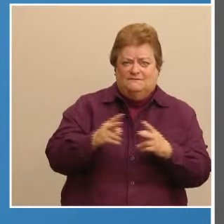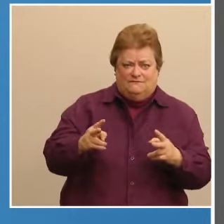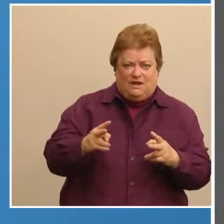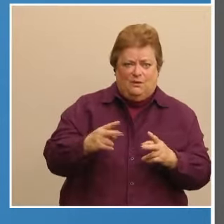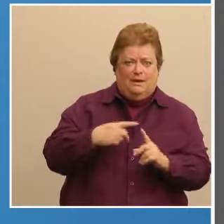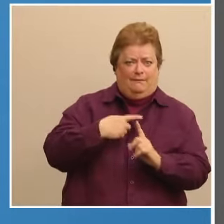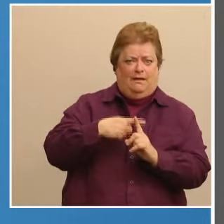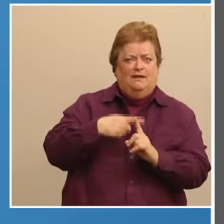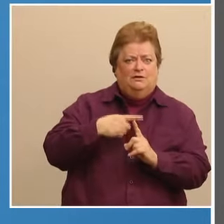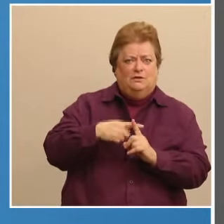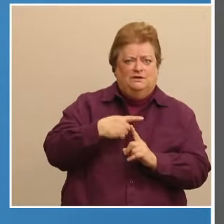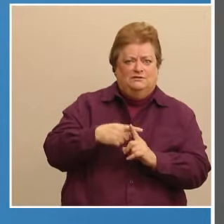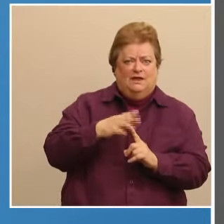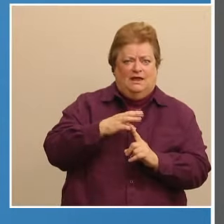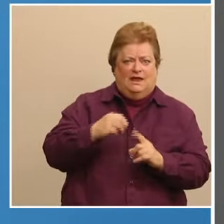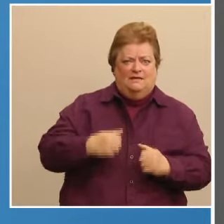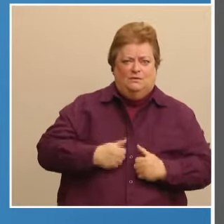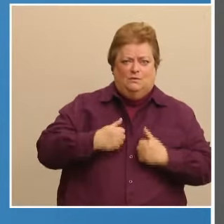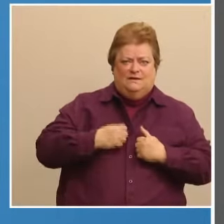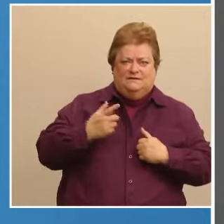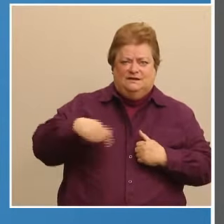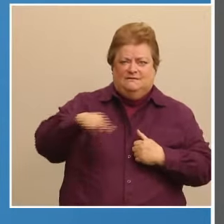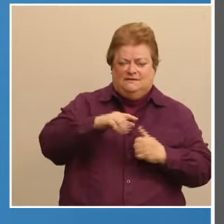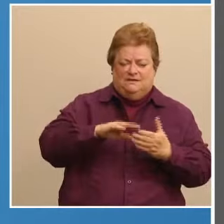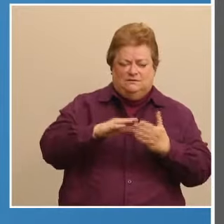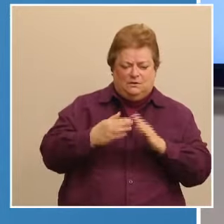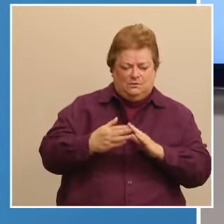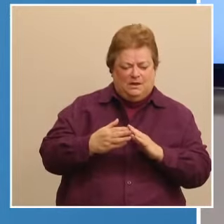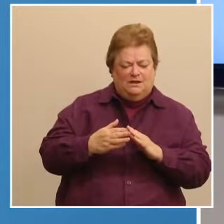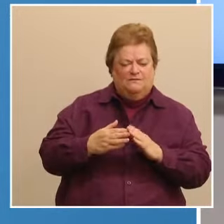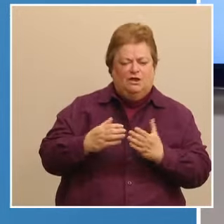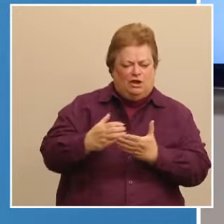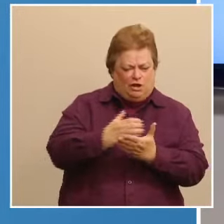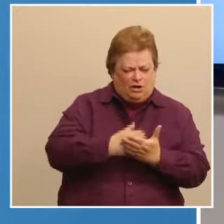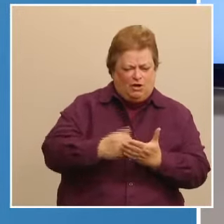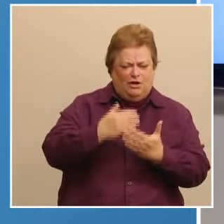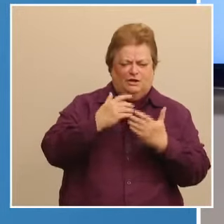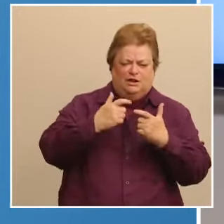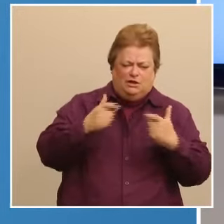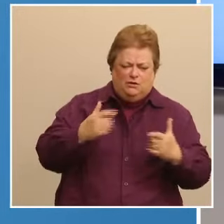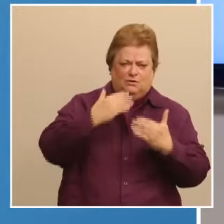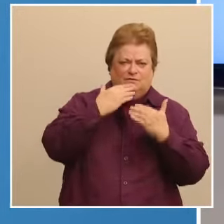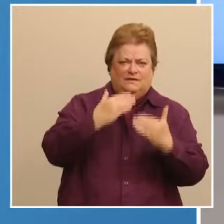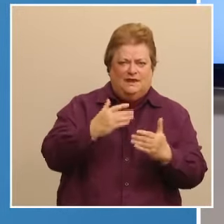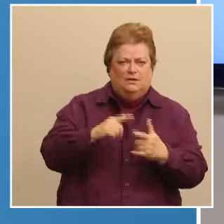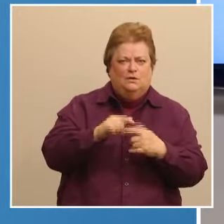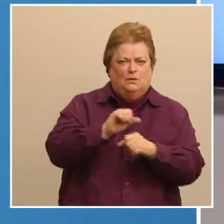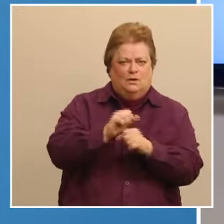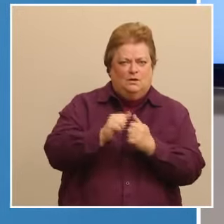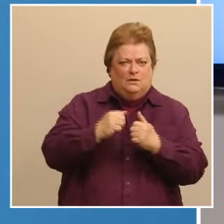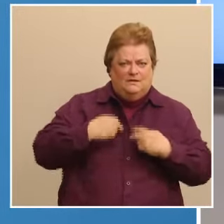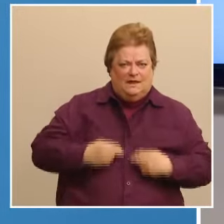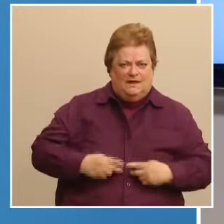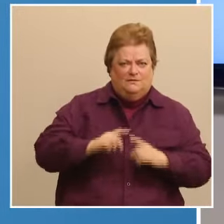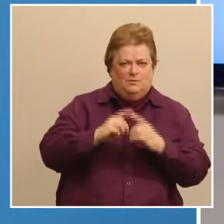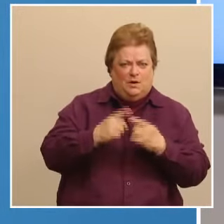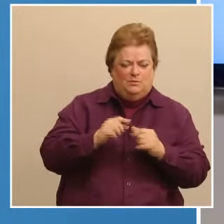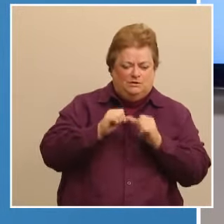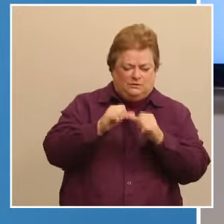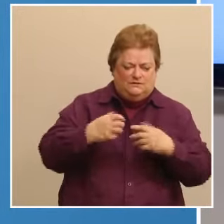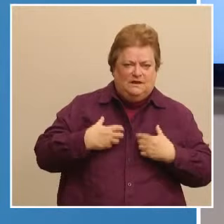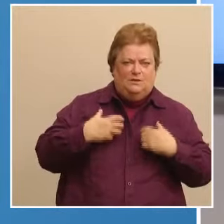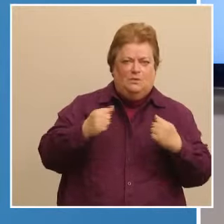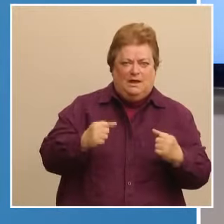encouraging, and the residents of this community deserve a big thank you for working with our health department to stay well and keep this virus